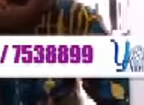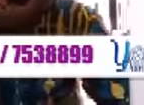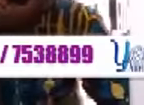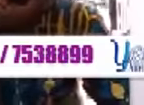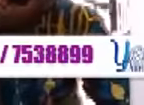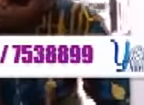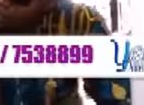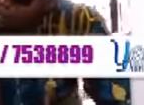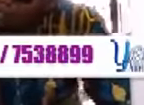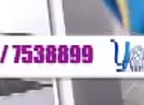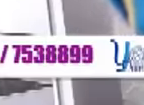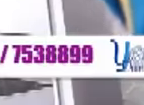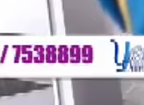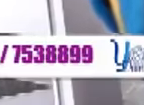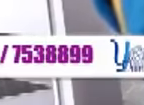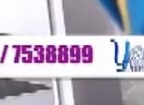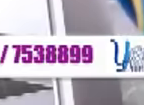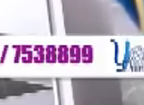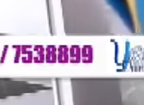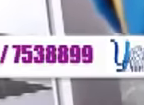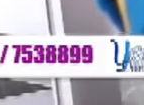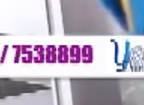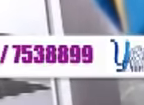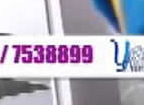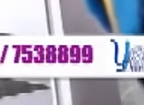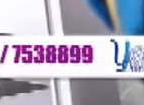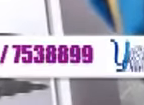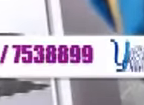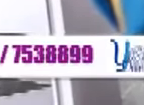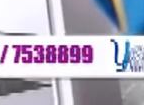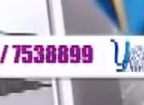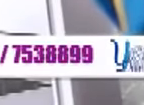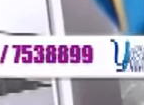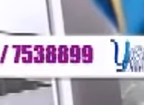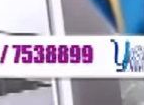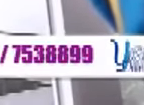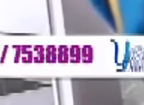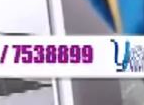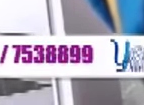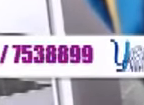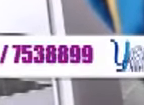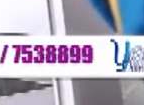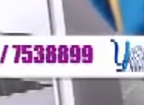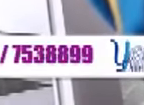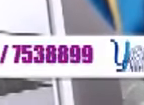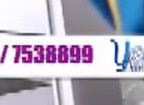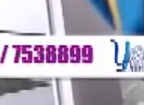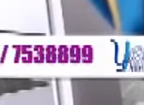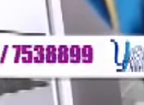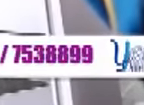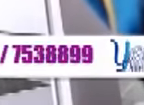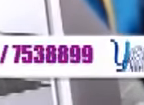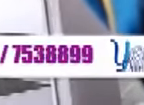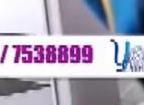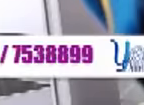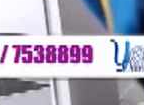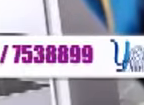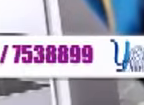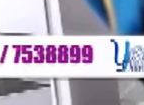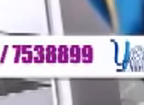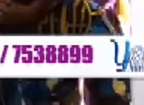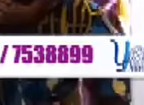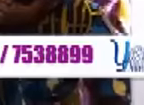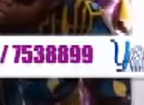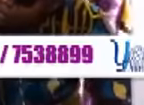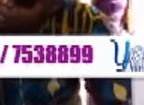beleto kodo sifa sifa fofalindiro fonyadi lafta memmena kodi topoto nim kodi maraw jannam nomba wanti